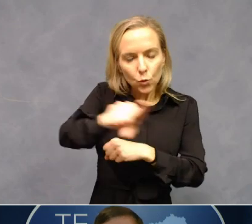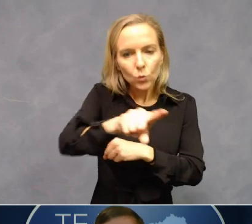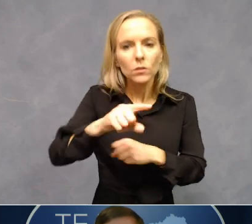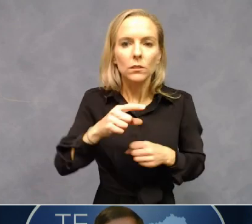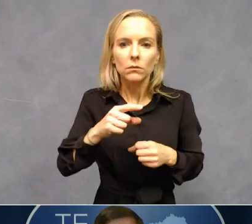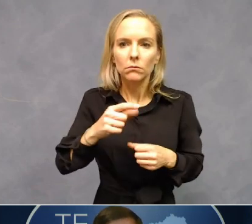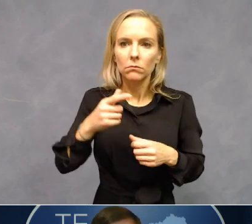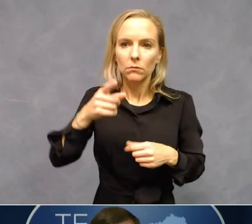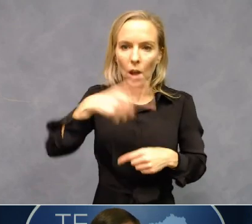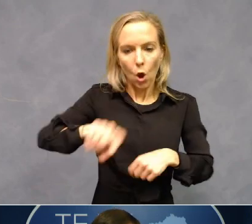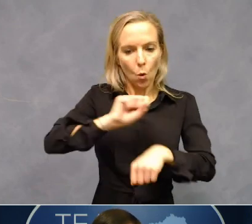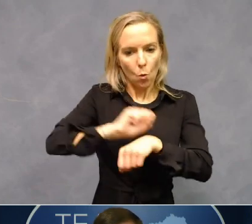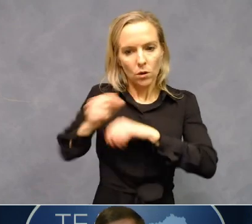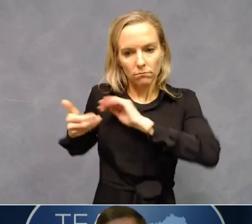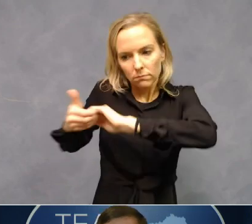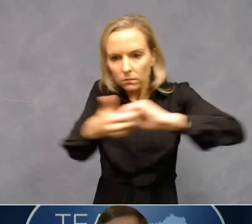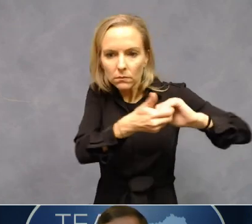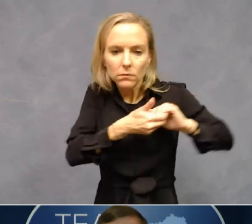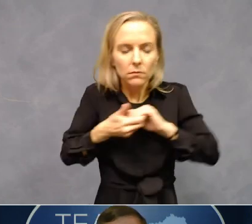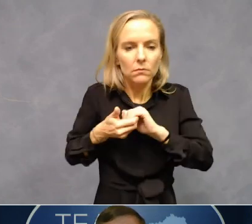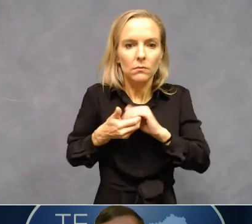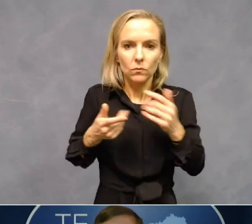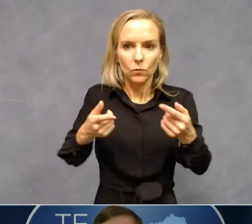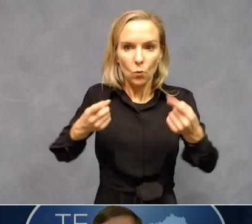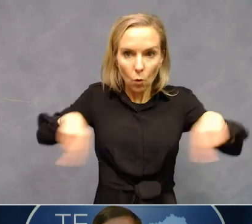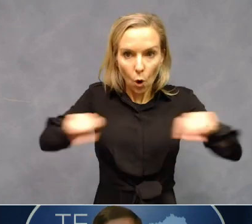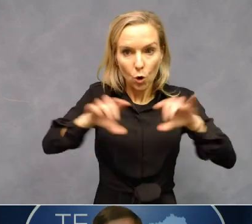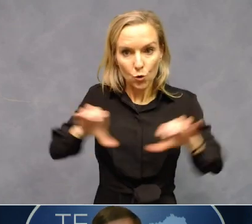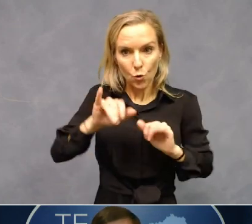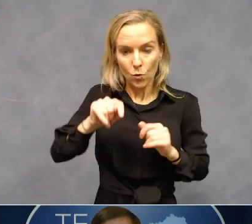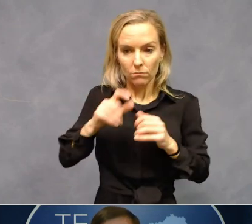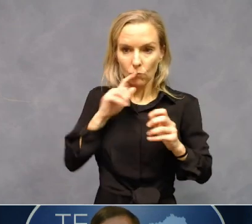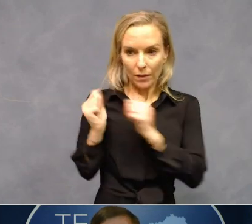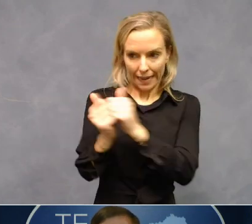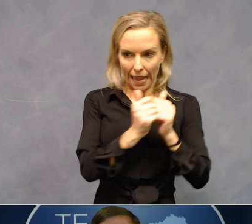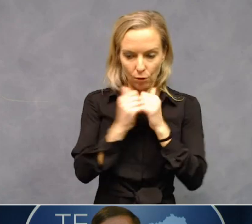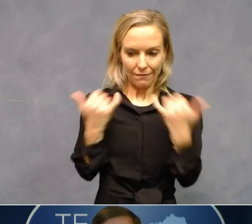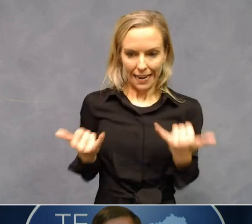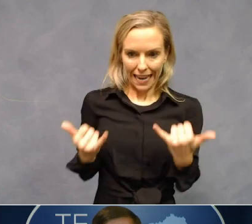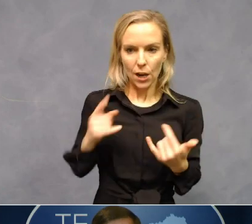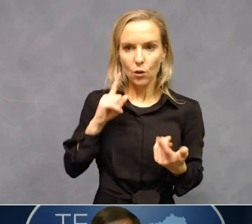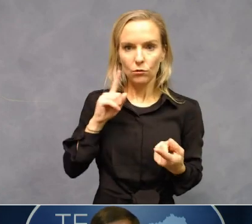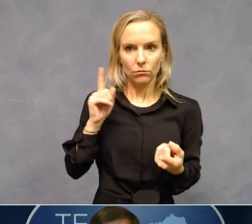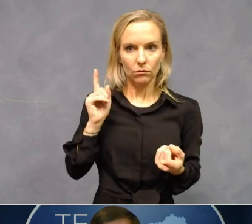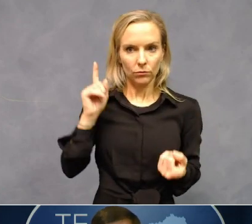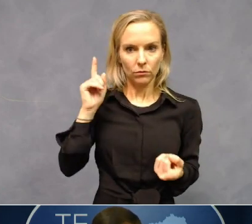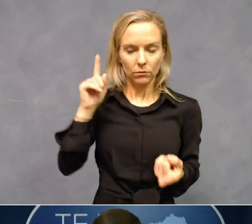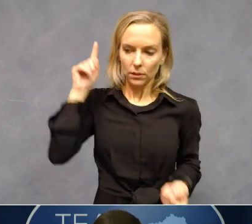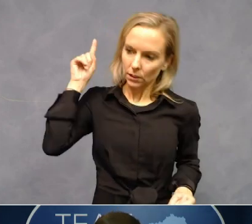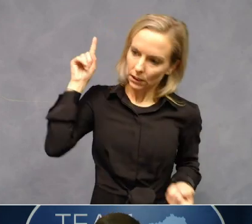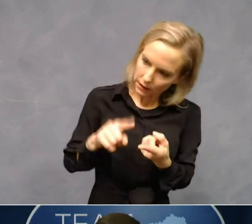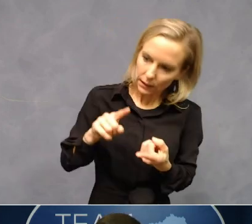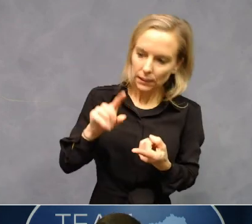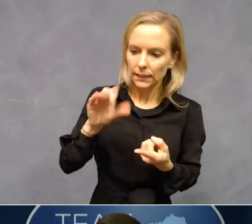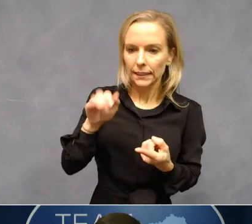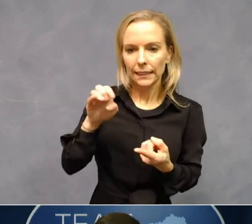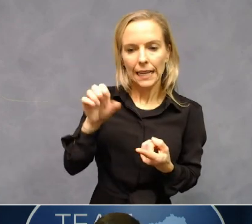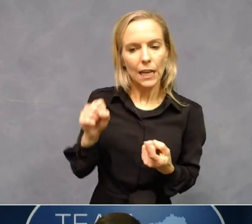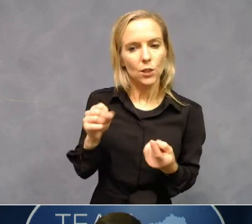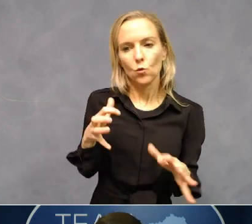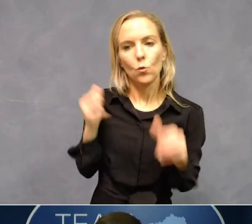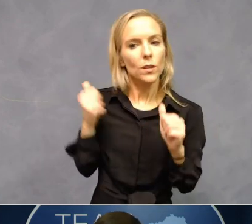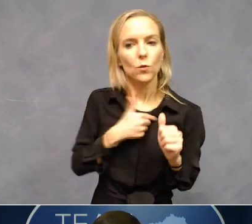working together. If we can all do this and all come together to tamp down cases as quickly as we